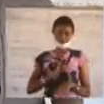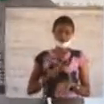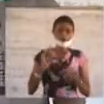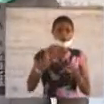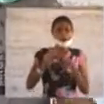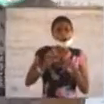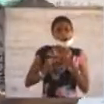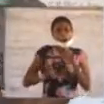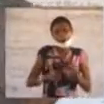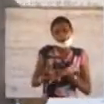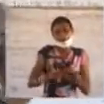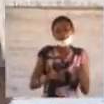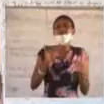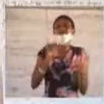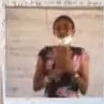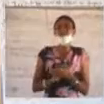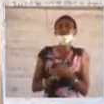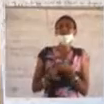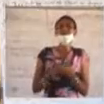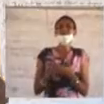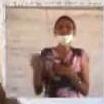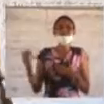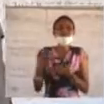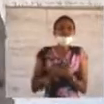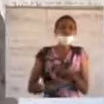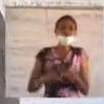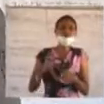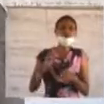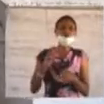also making note from what we are discussing.